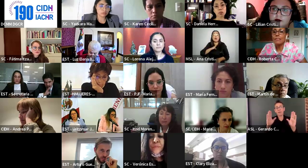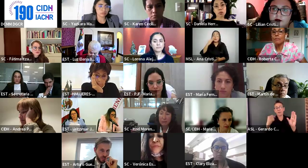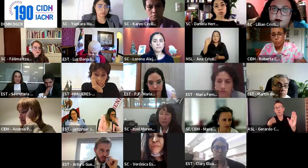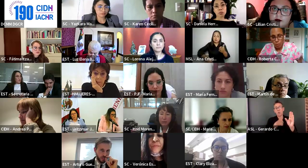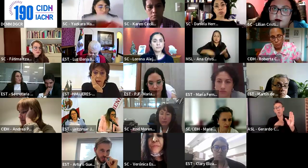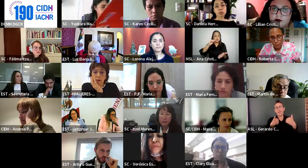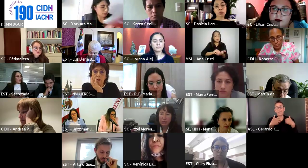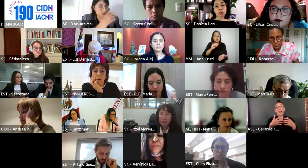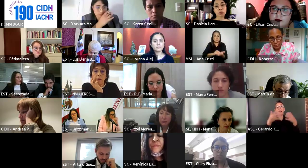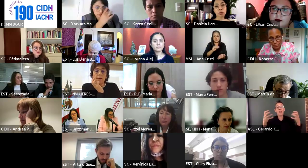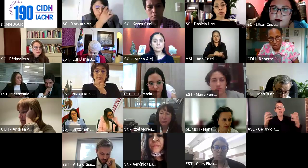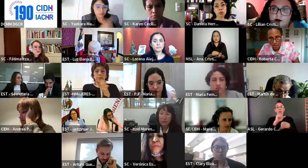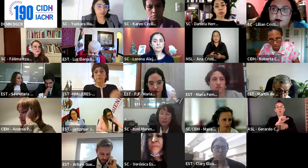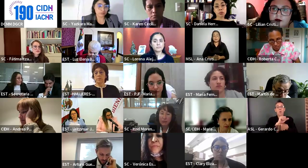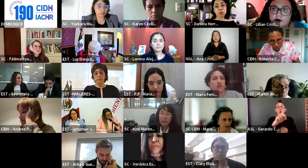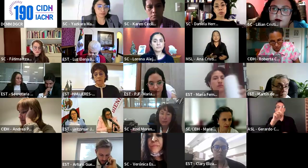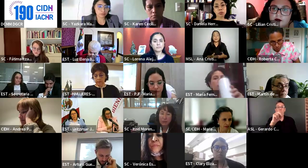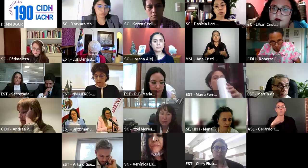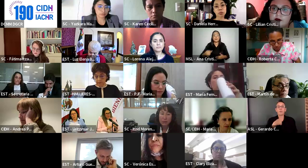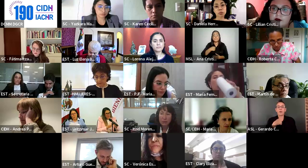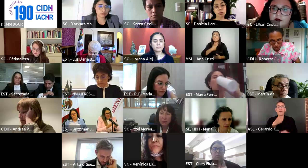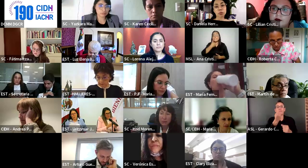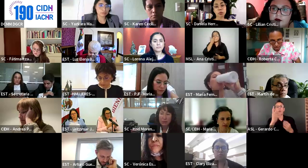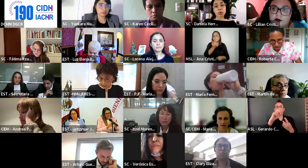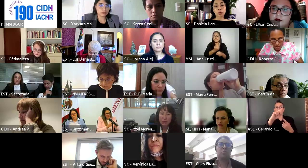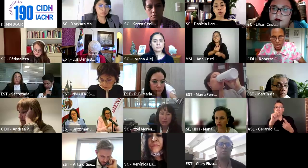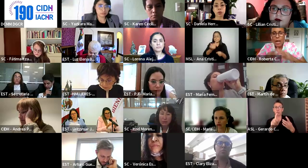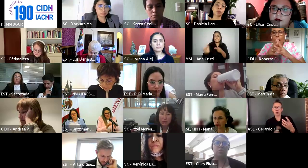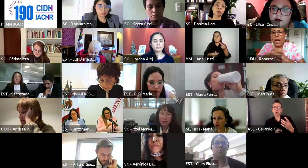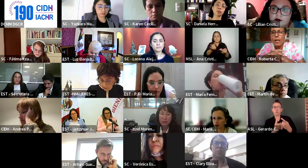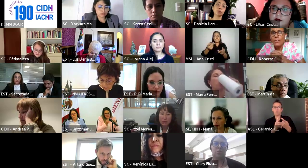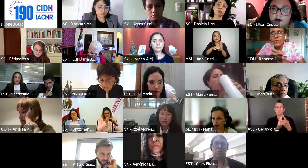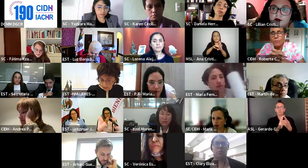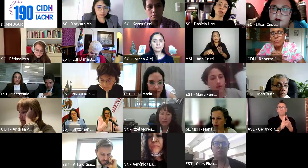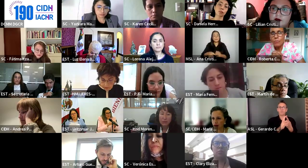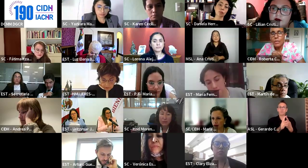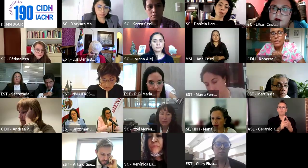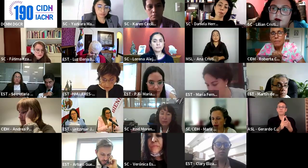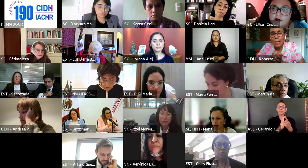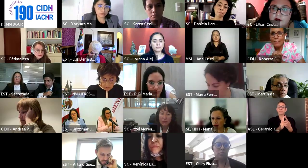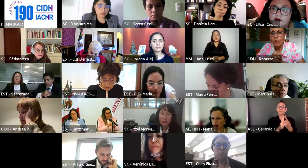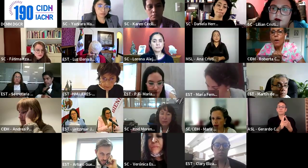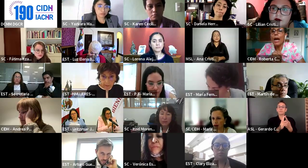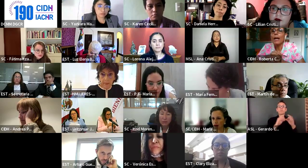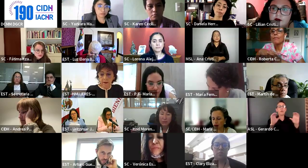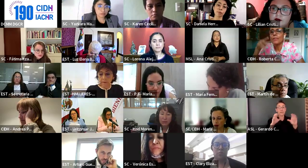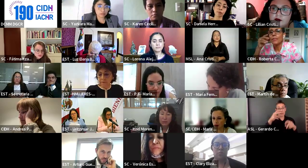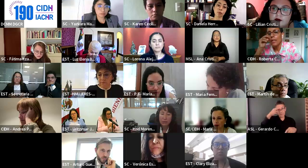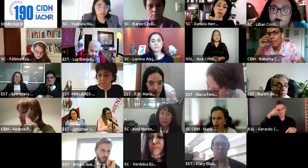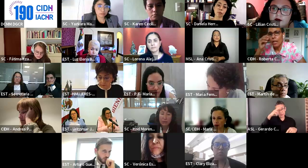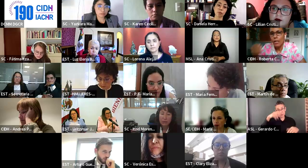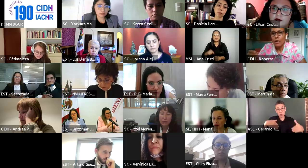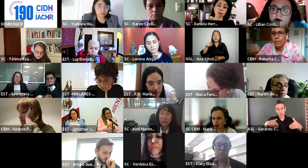I want to ask is 2 or 3 questions. The first one Does Mexico